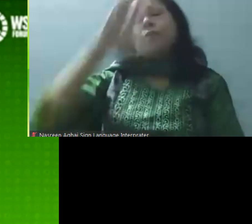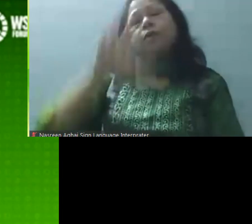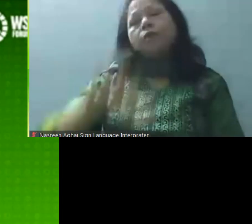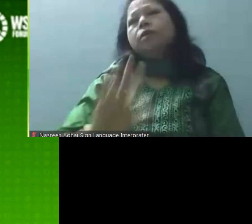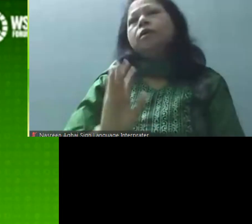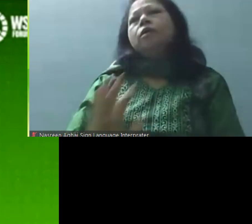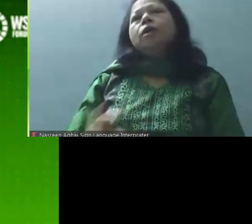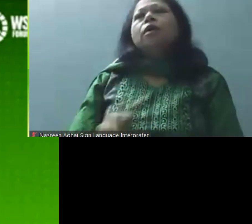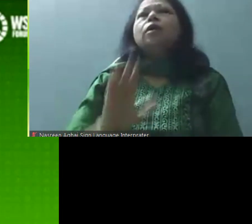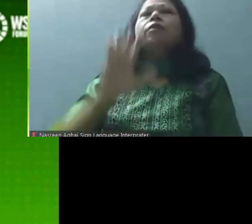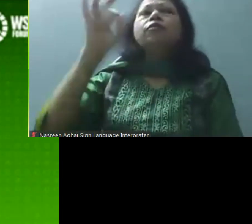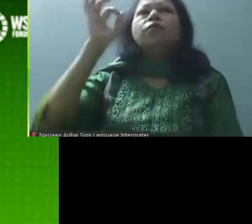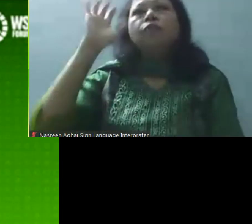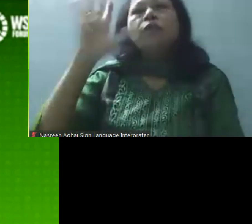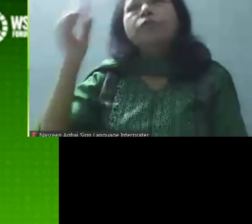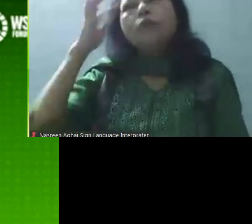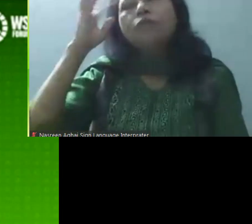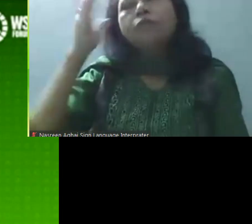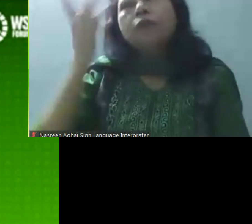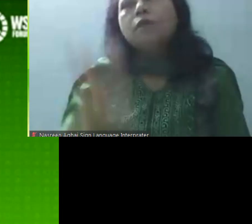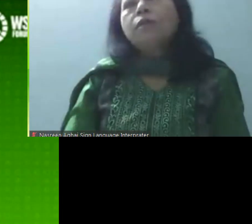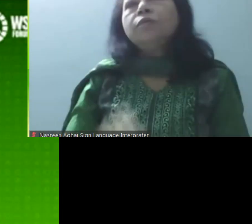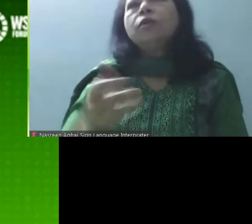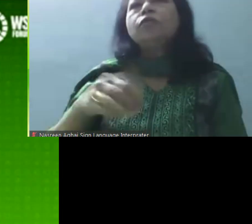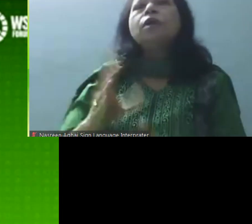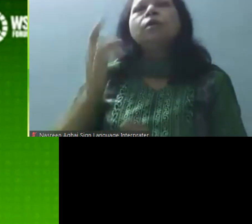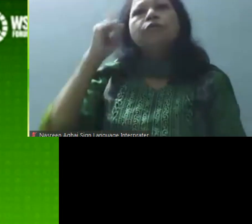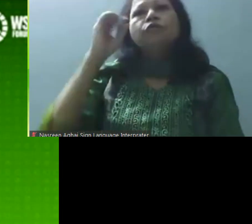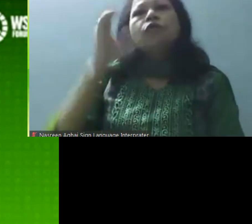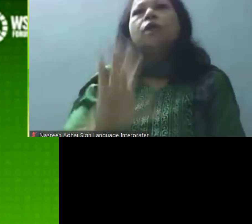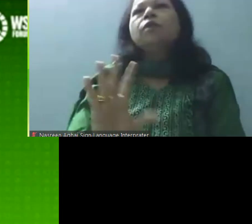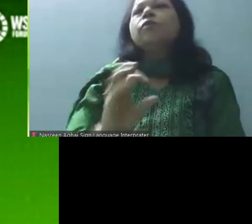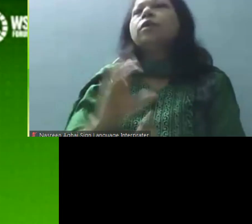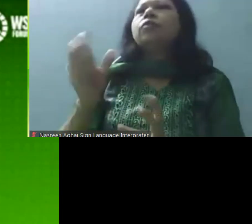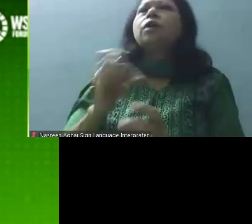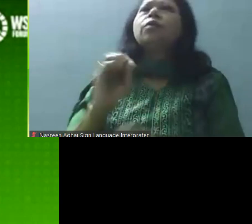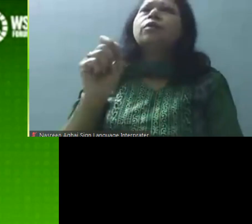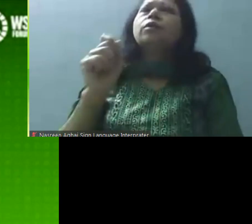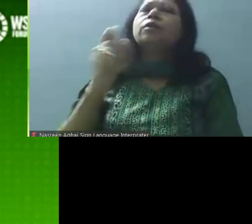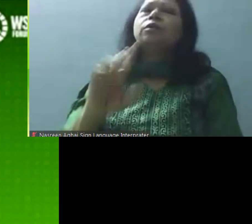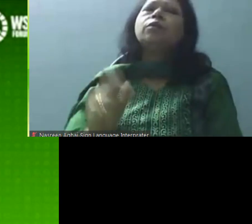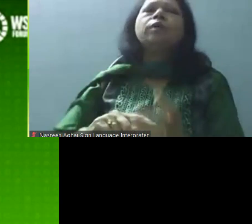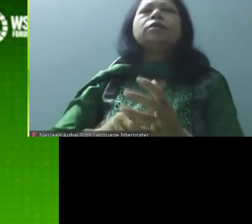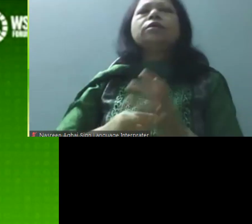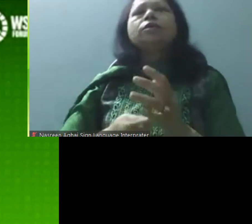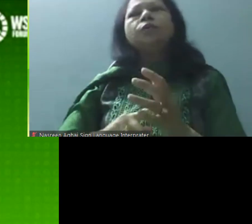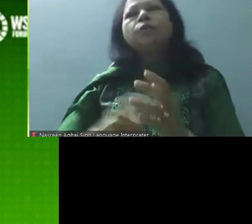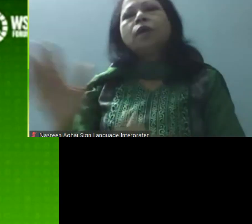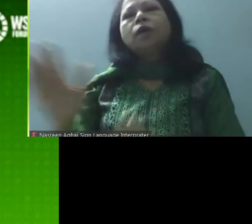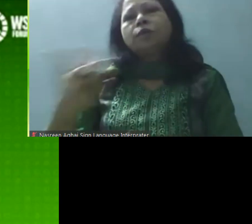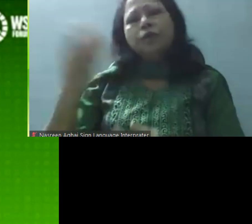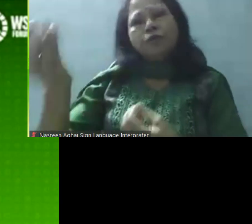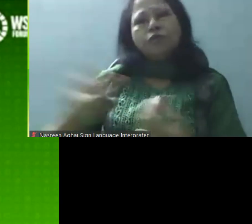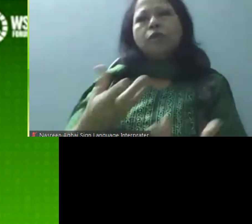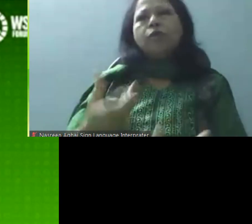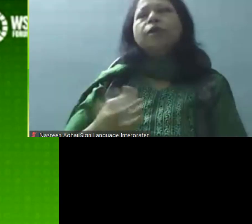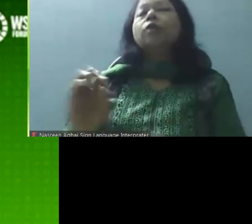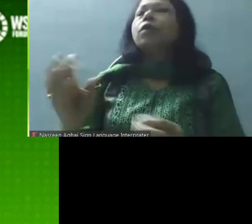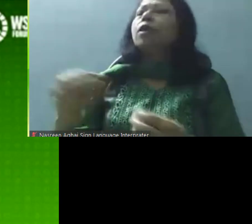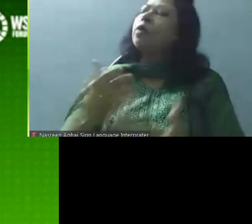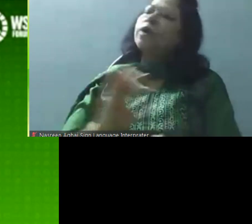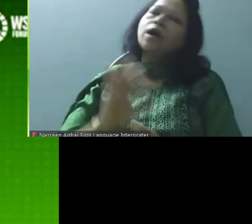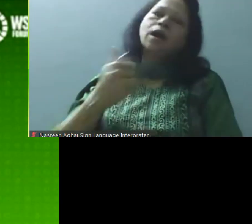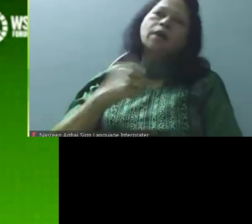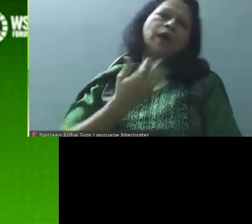for people living with motor limitations, and how important it is that we work to make these tools not only available, but affordable for everyone who needs